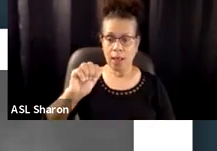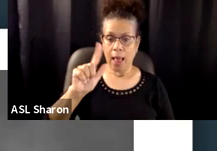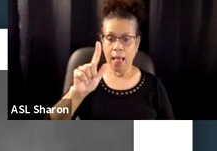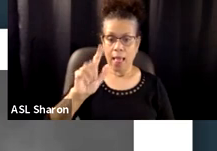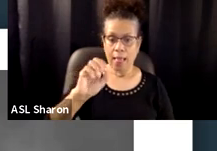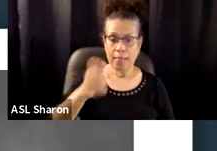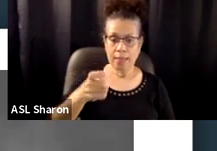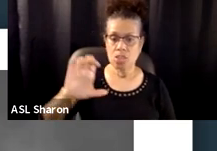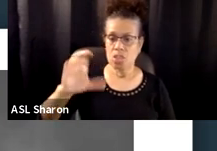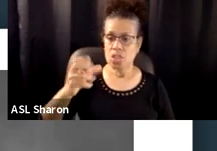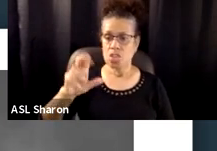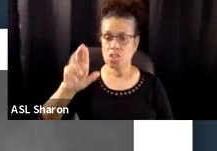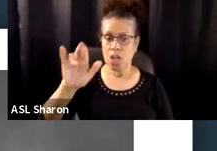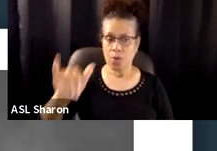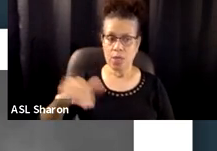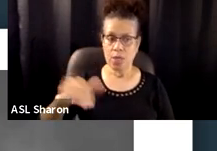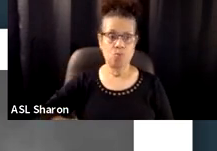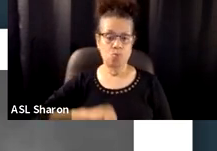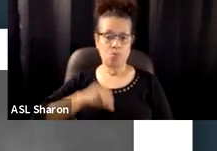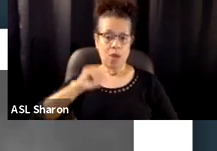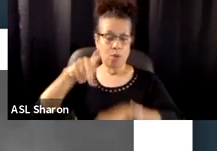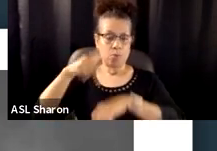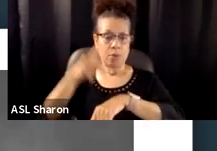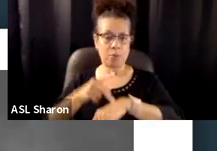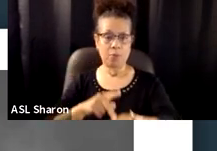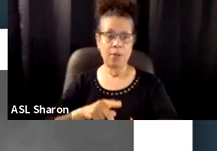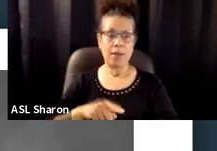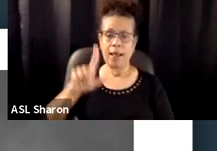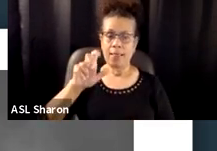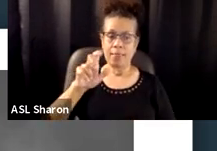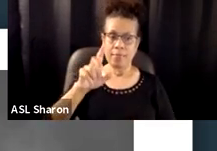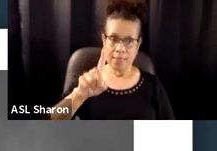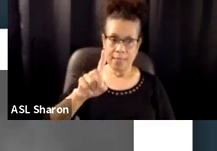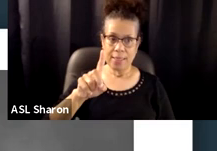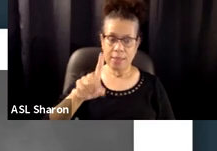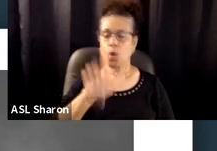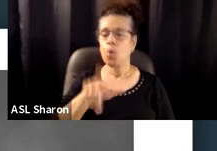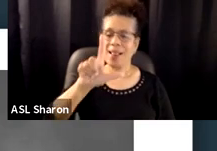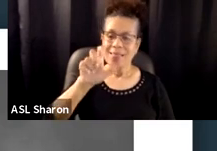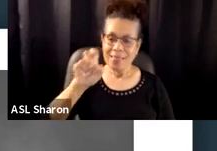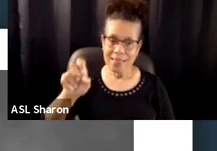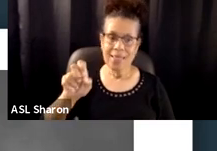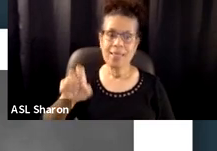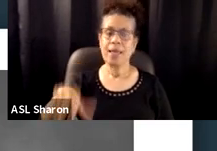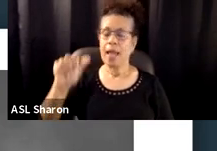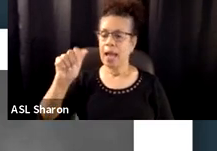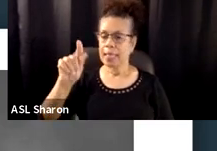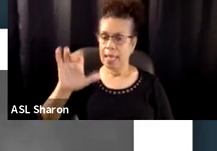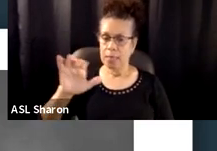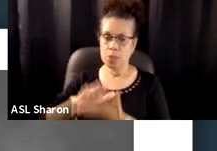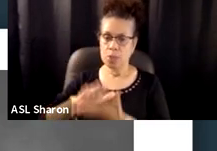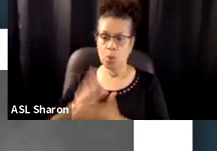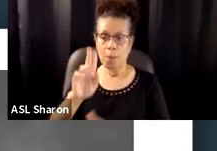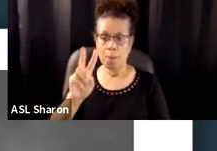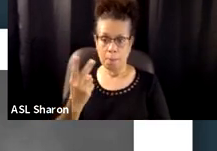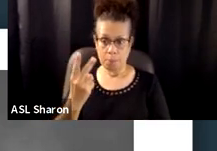cherry he is the proud interim principal at the lead pilot the cat at the leah academy pilot school he's bilingual